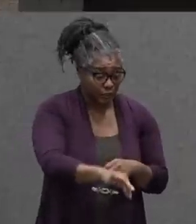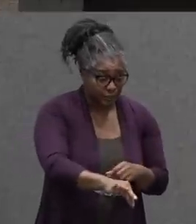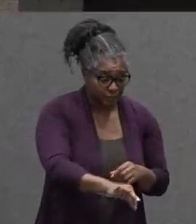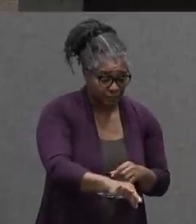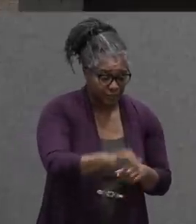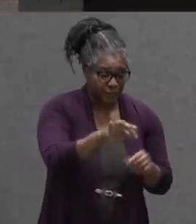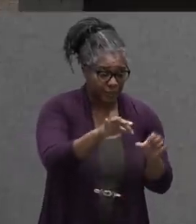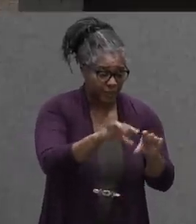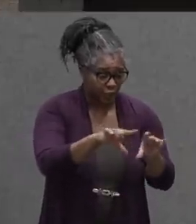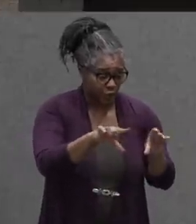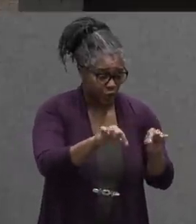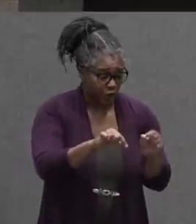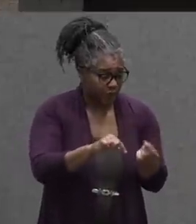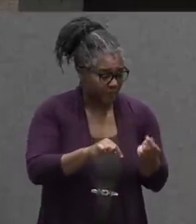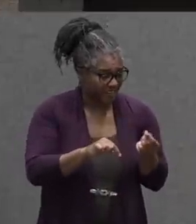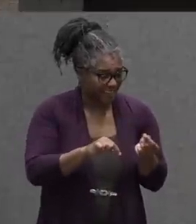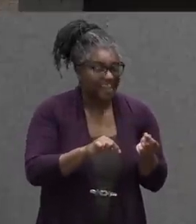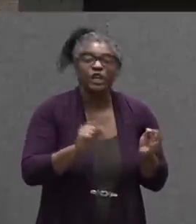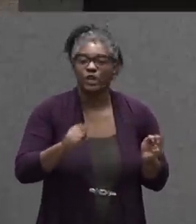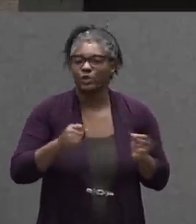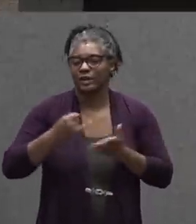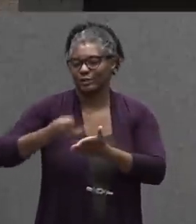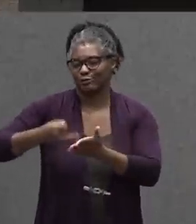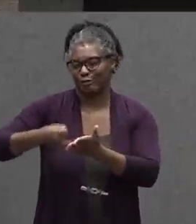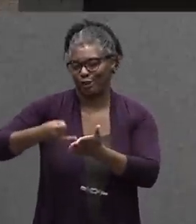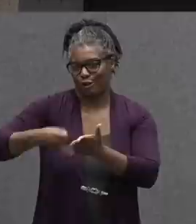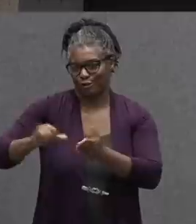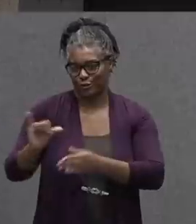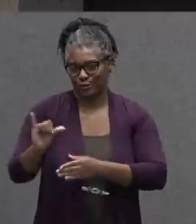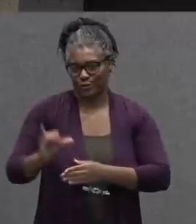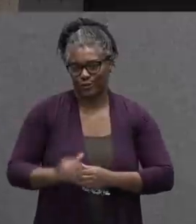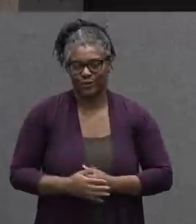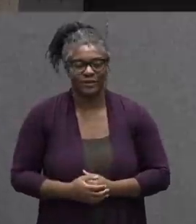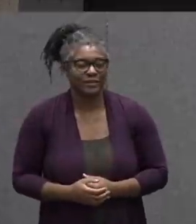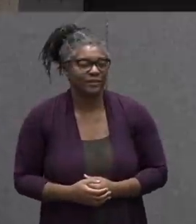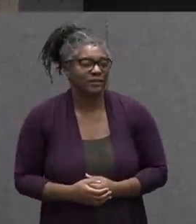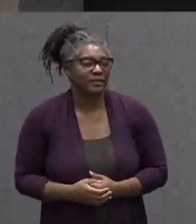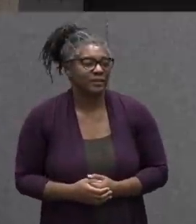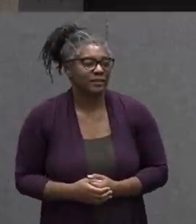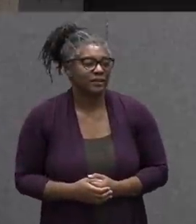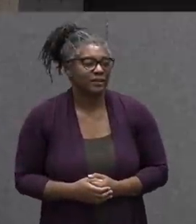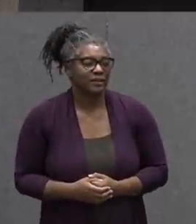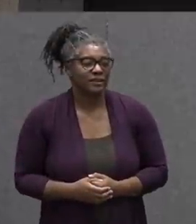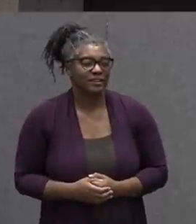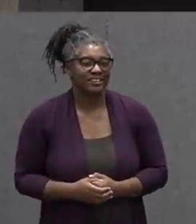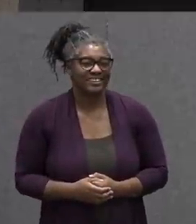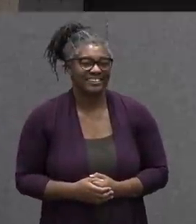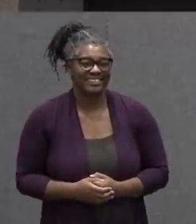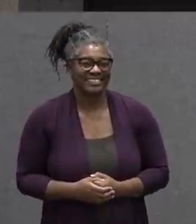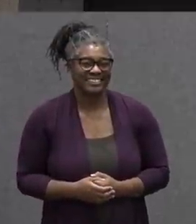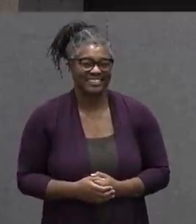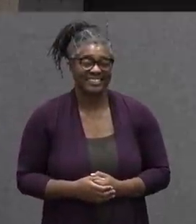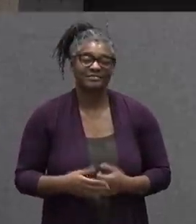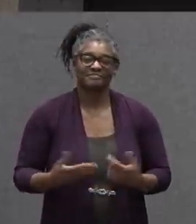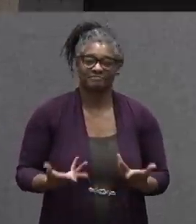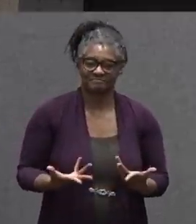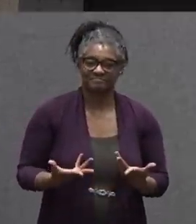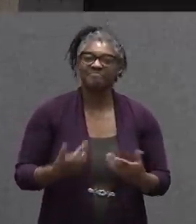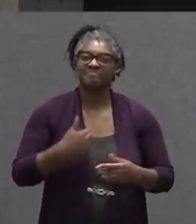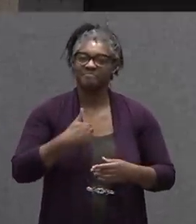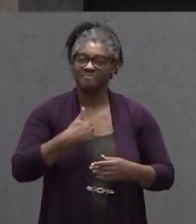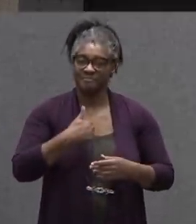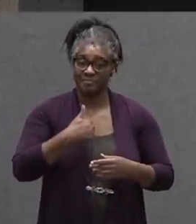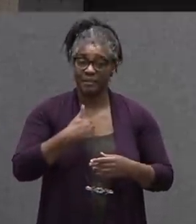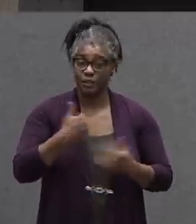draw all the things that have that beginning sound. And like I said, I got you started with some beginning